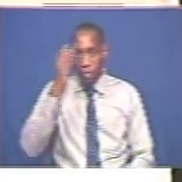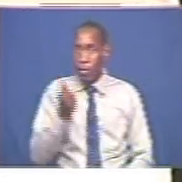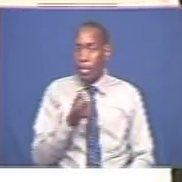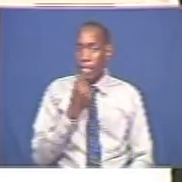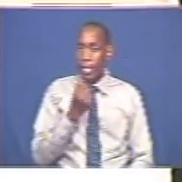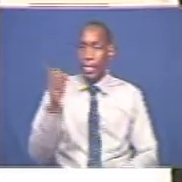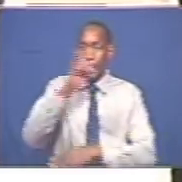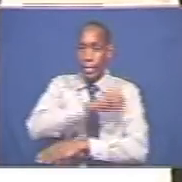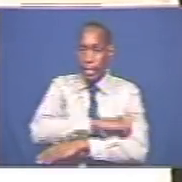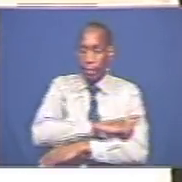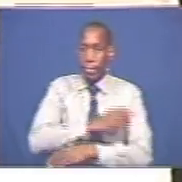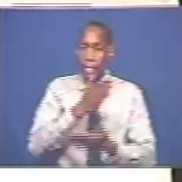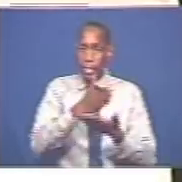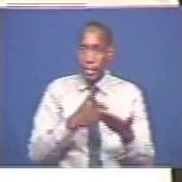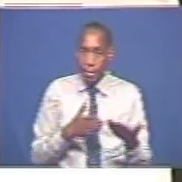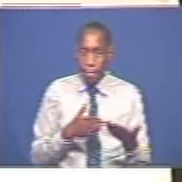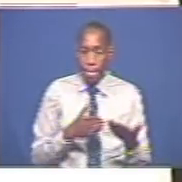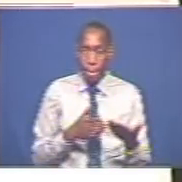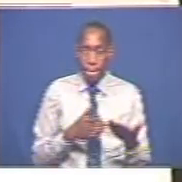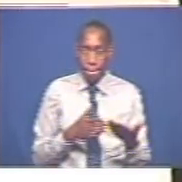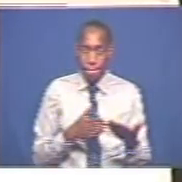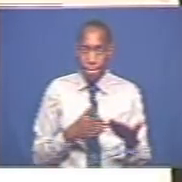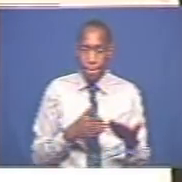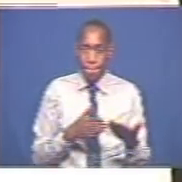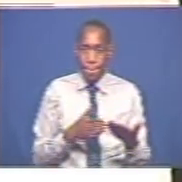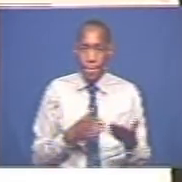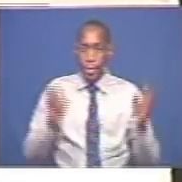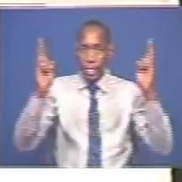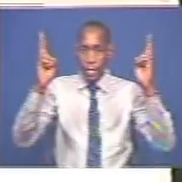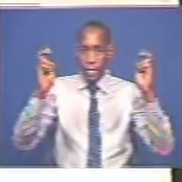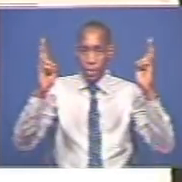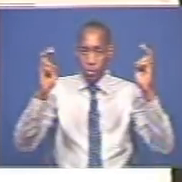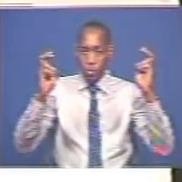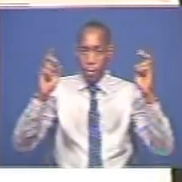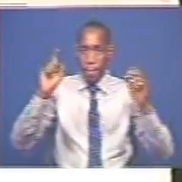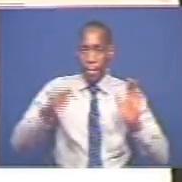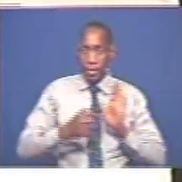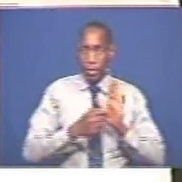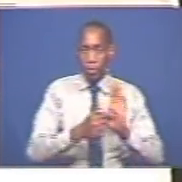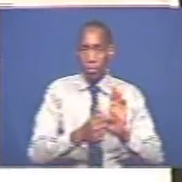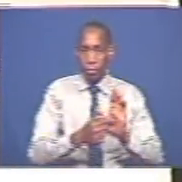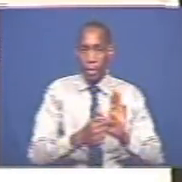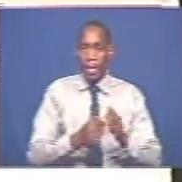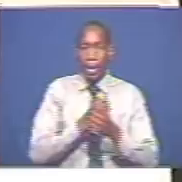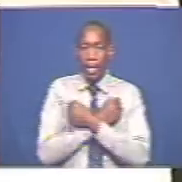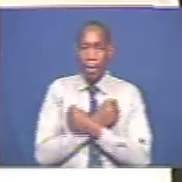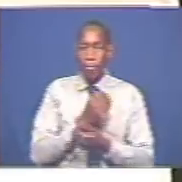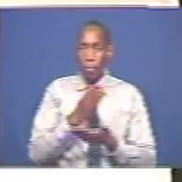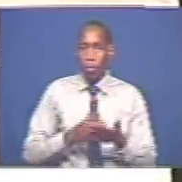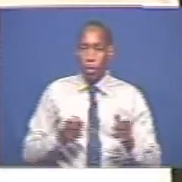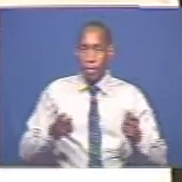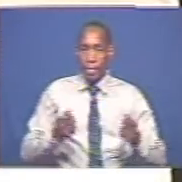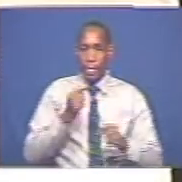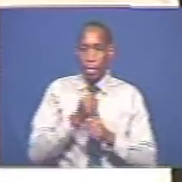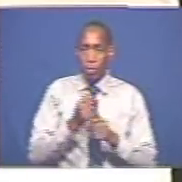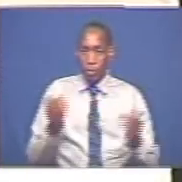day? So I think some of the issues needs to be highlighted, and I like what the media is doing, yeah. mm-hmm. being lifting up